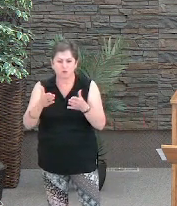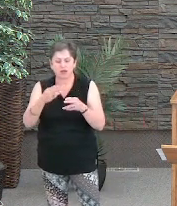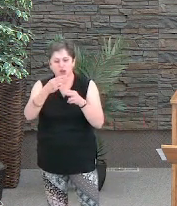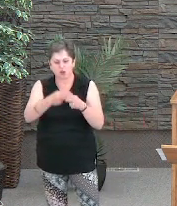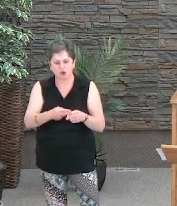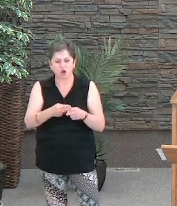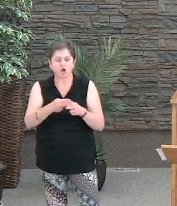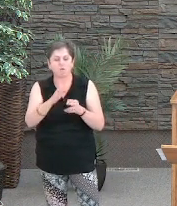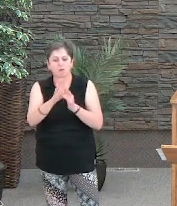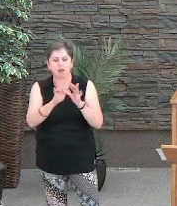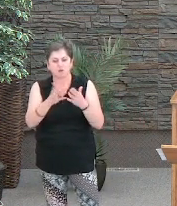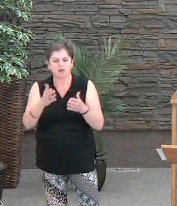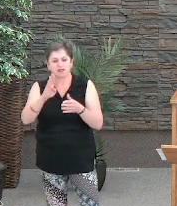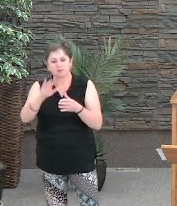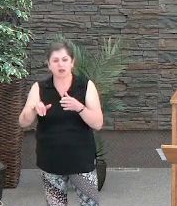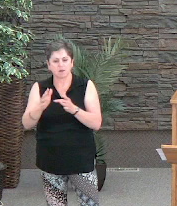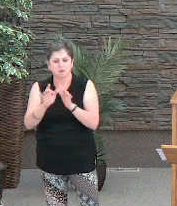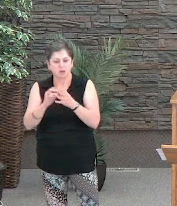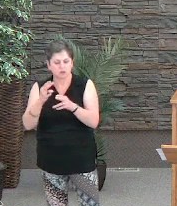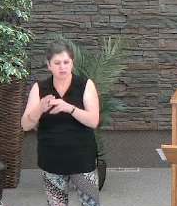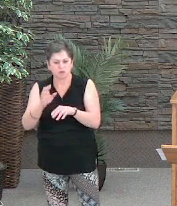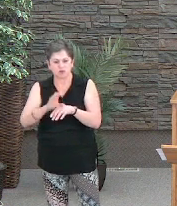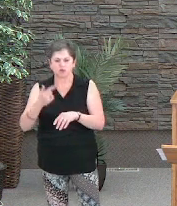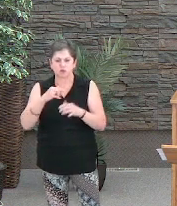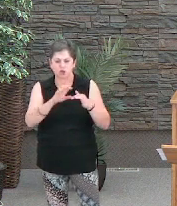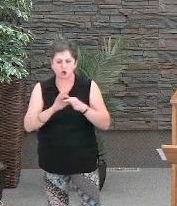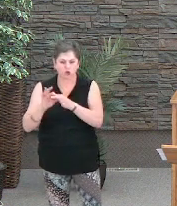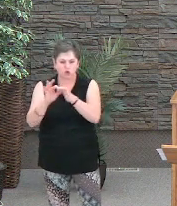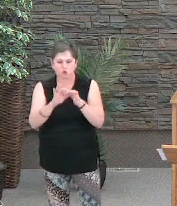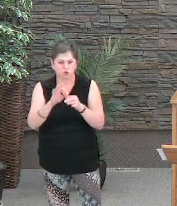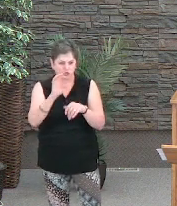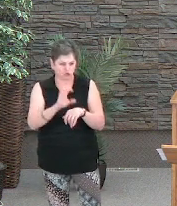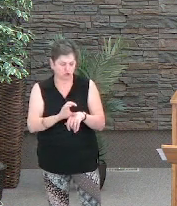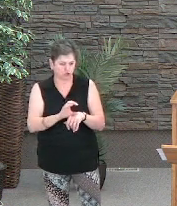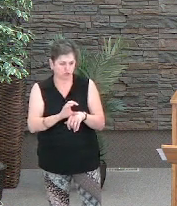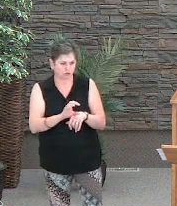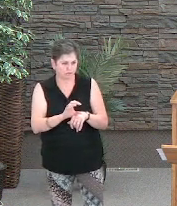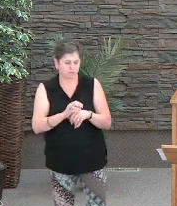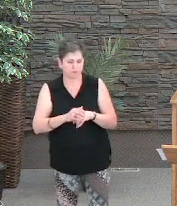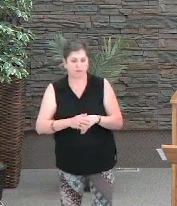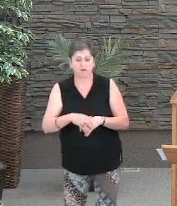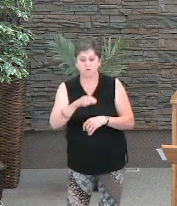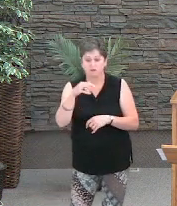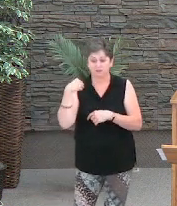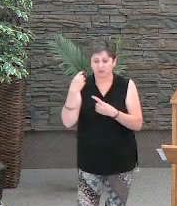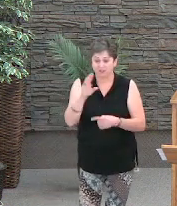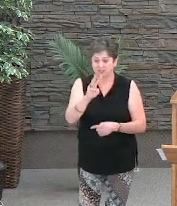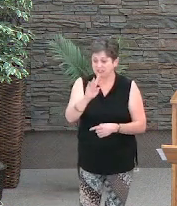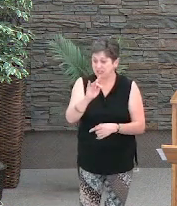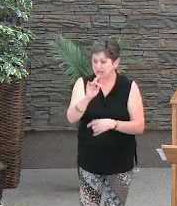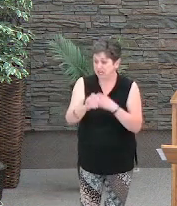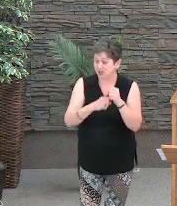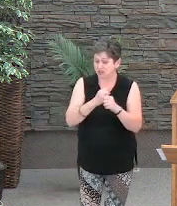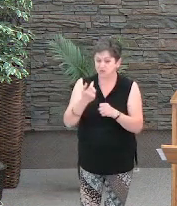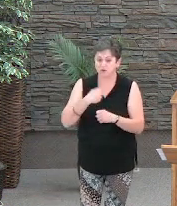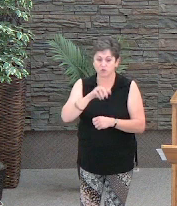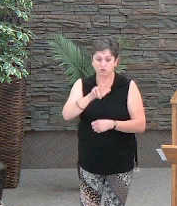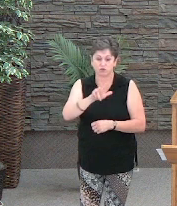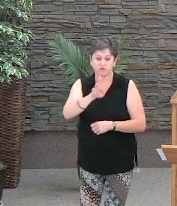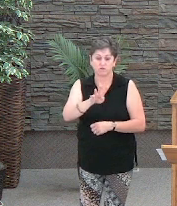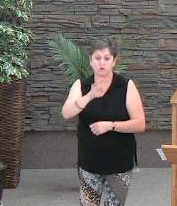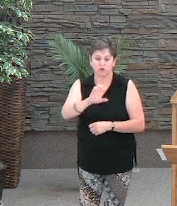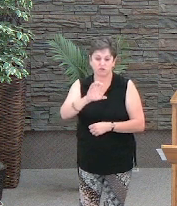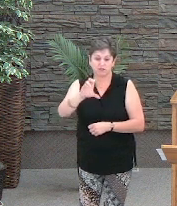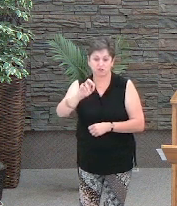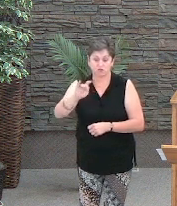by Bible names church. We're a unity church. For 68 years, we were a 3400 Central